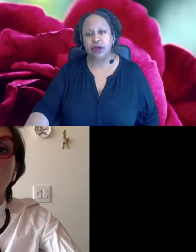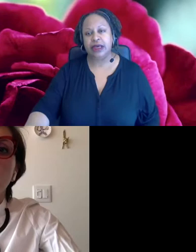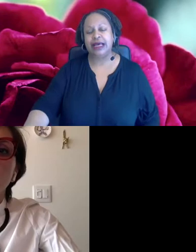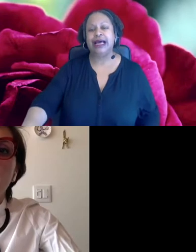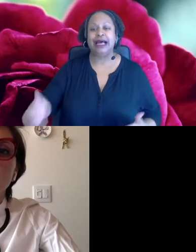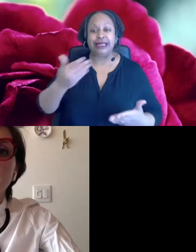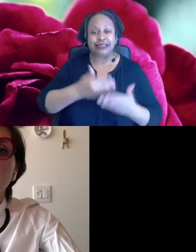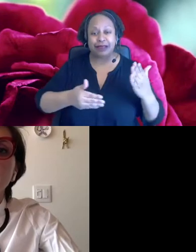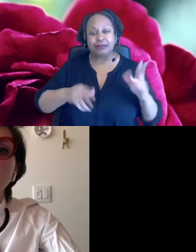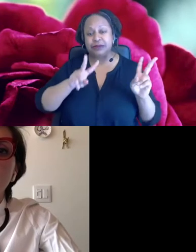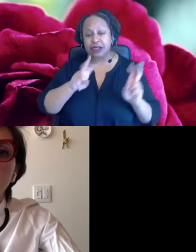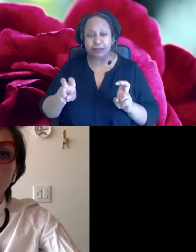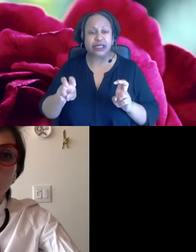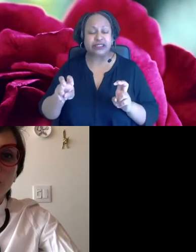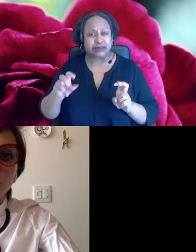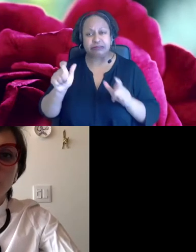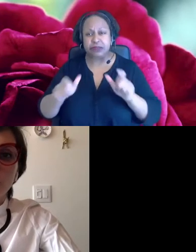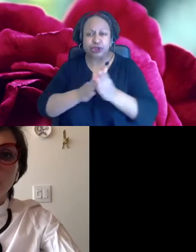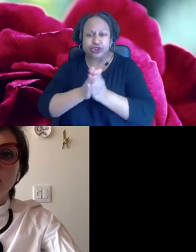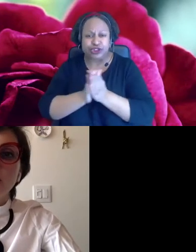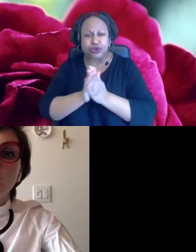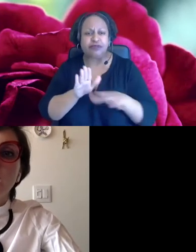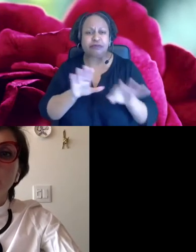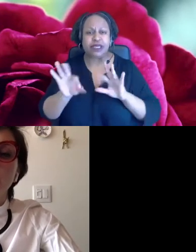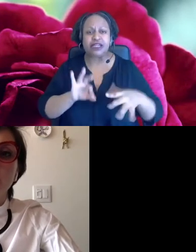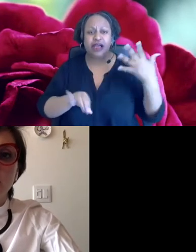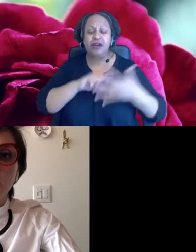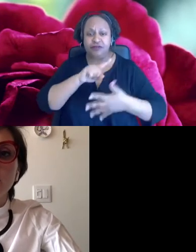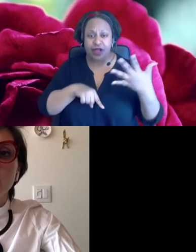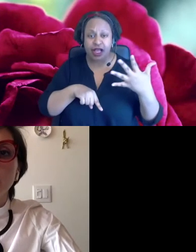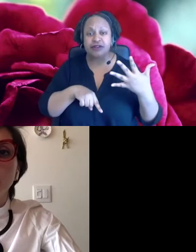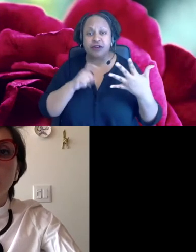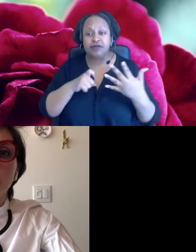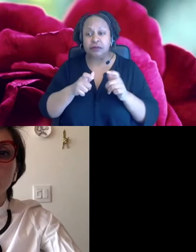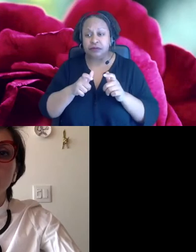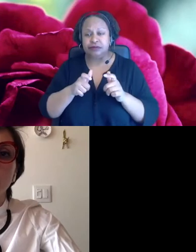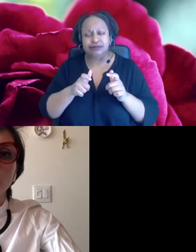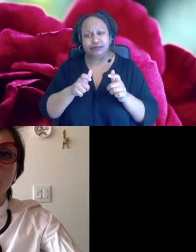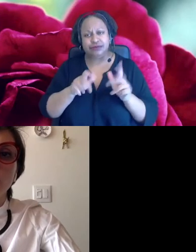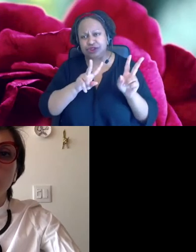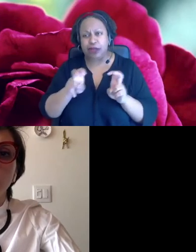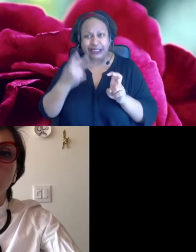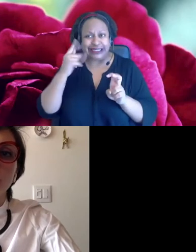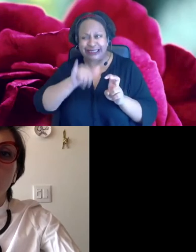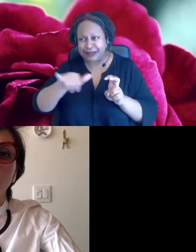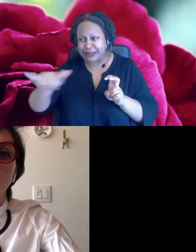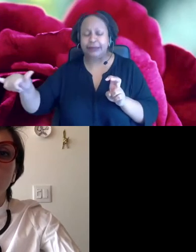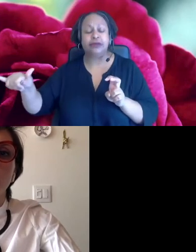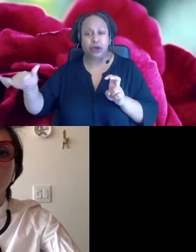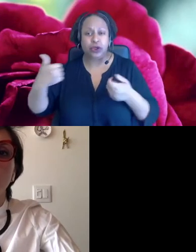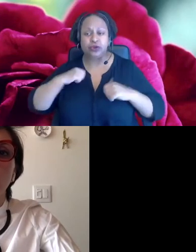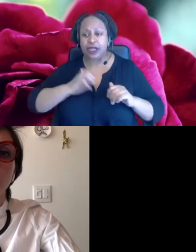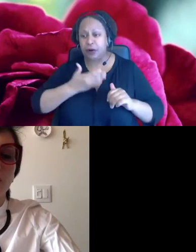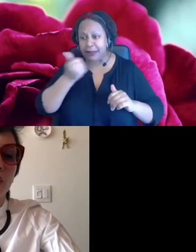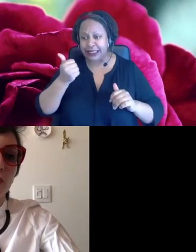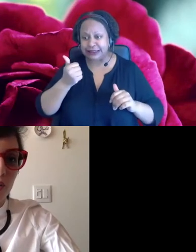topics. We have selected 5 questions from these high-interest themes, and we'll do our best to get through them with enough time to take